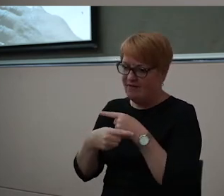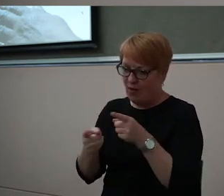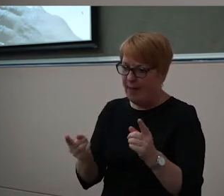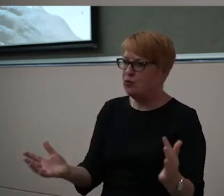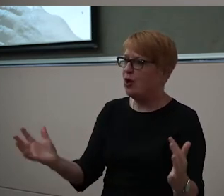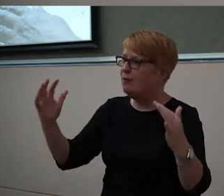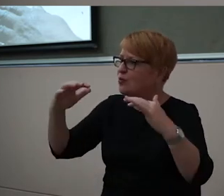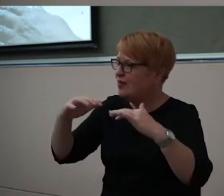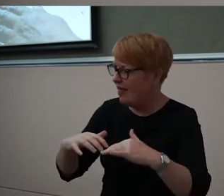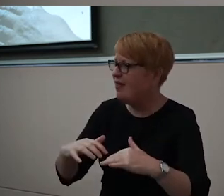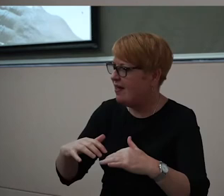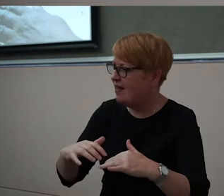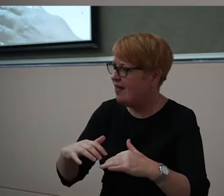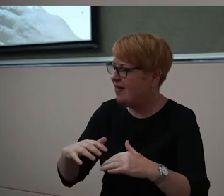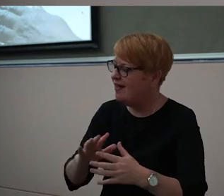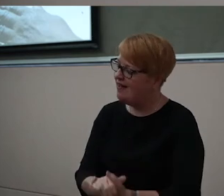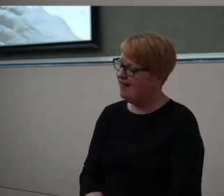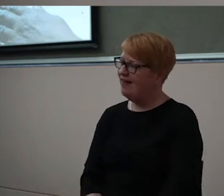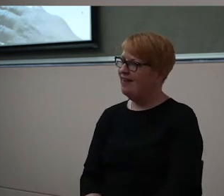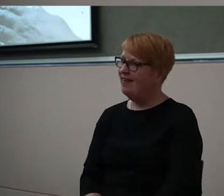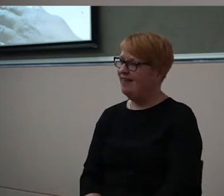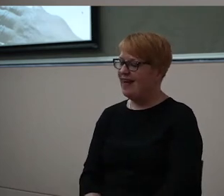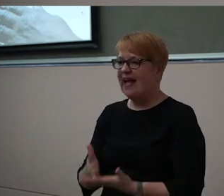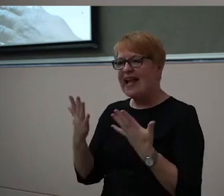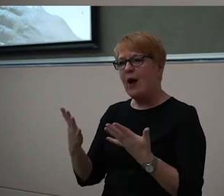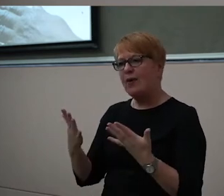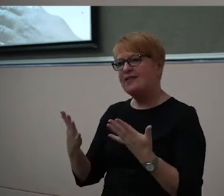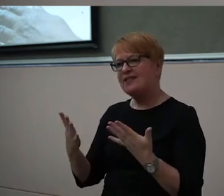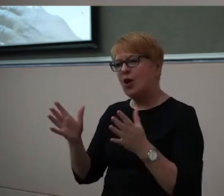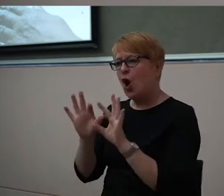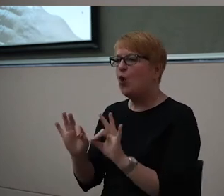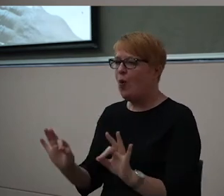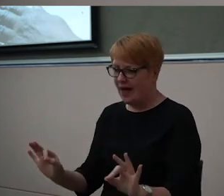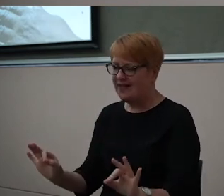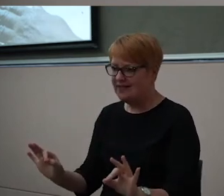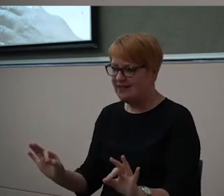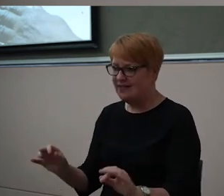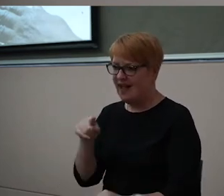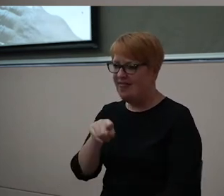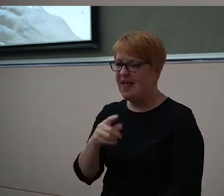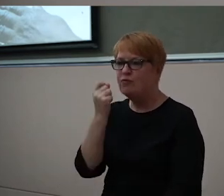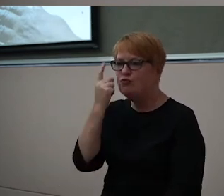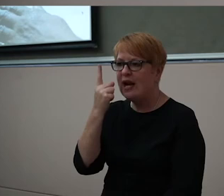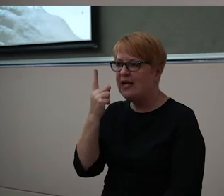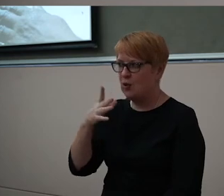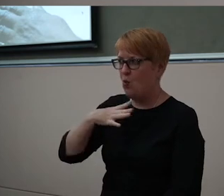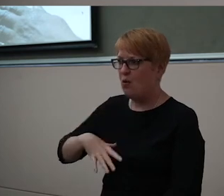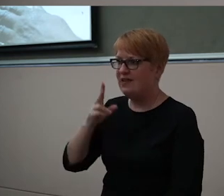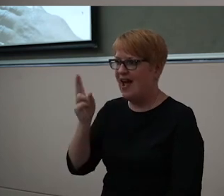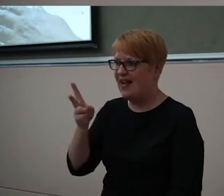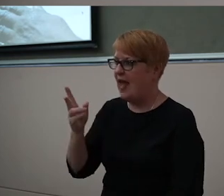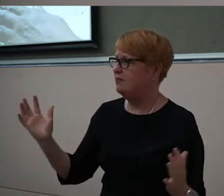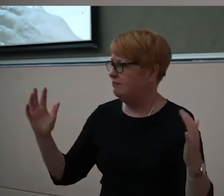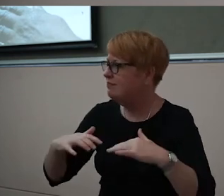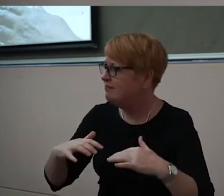and, you know, check in on me, and also offered therapy to the